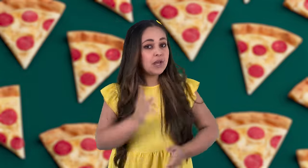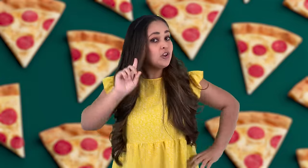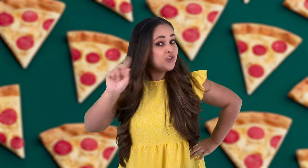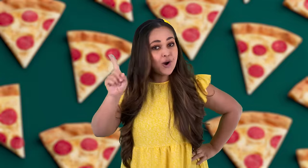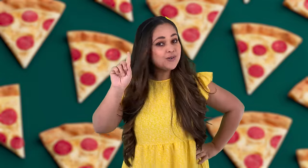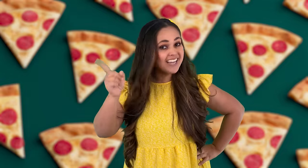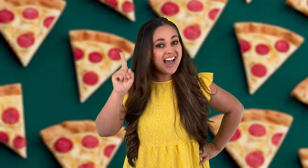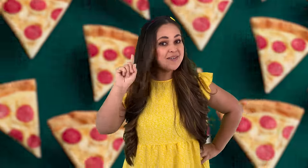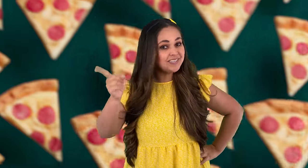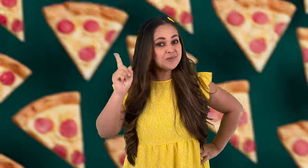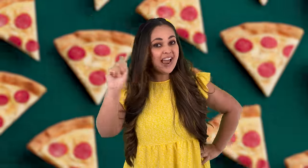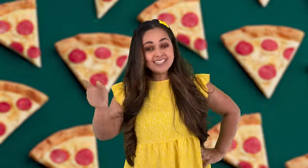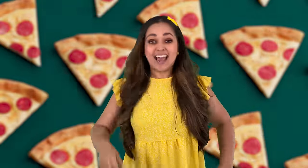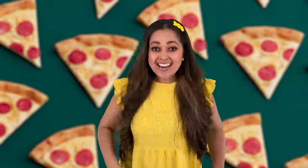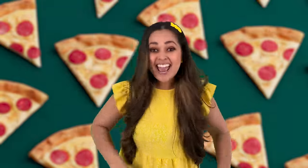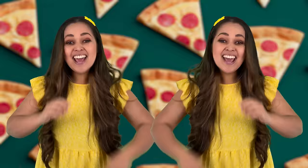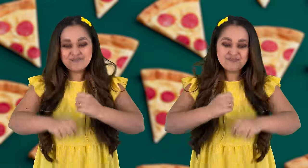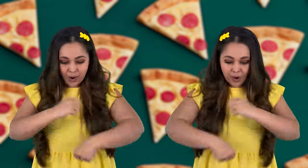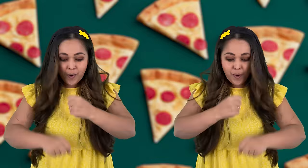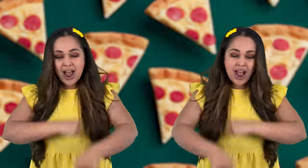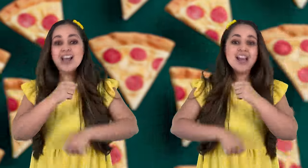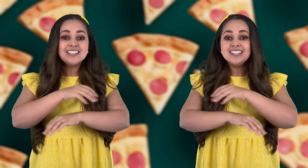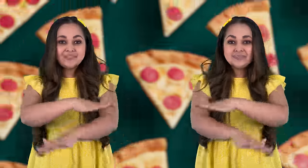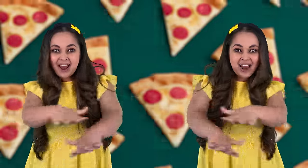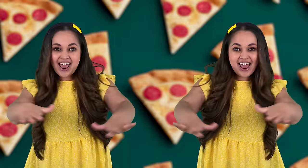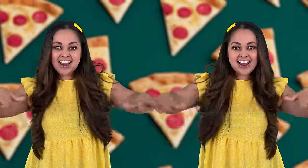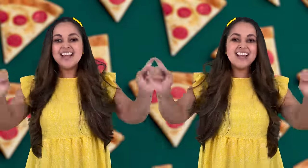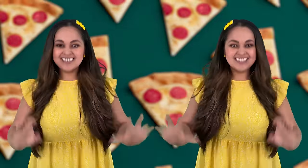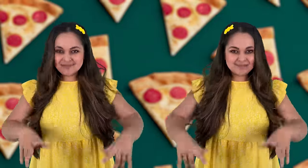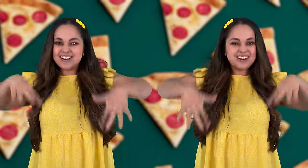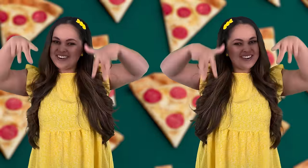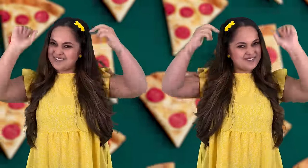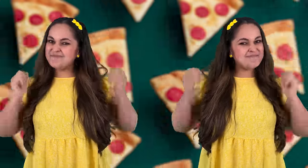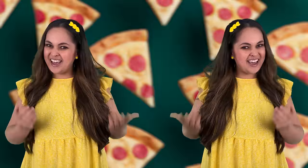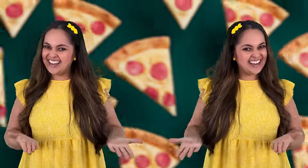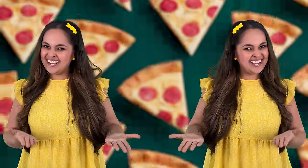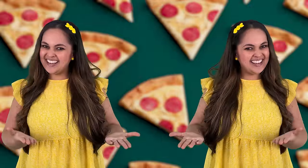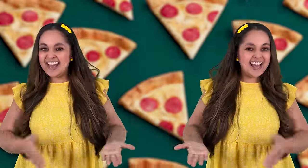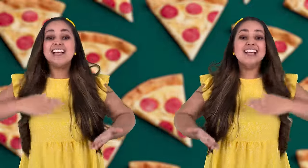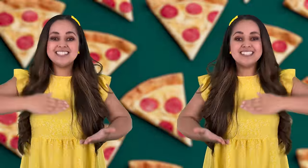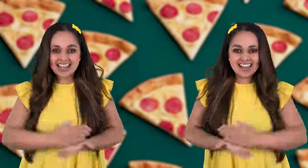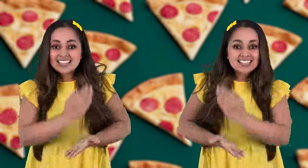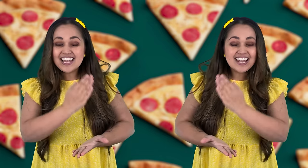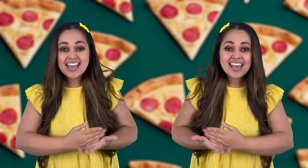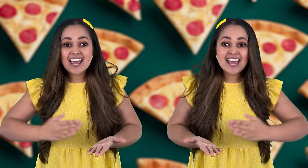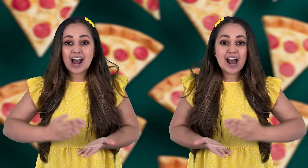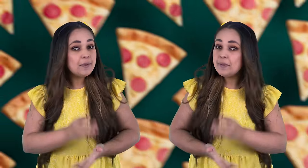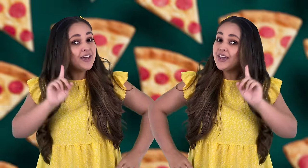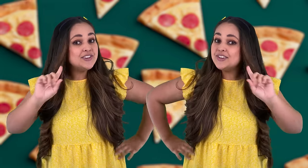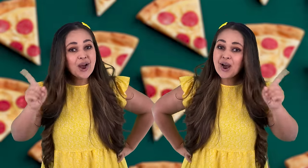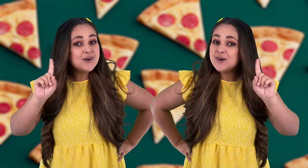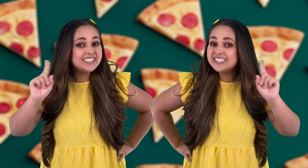up, no time to waste. And again, roll, spread, sprinkle, bake. Slice it